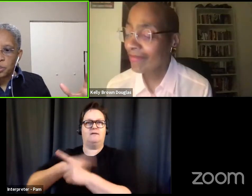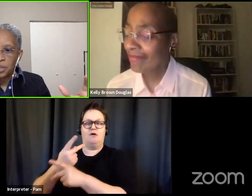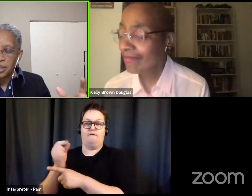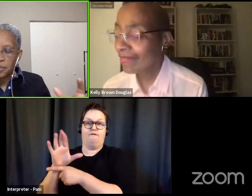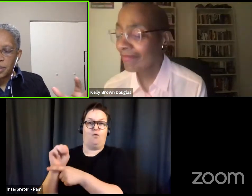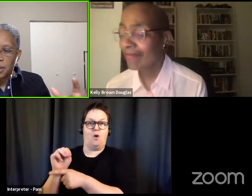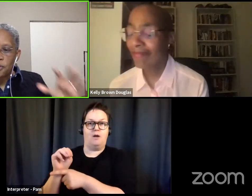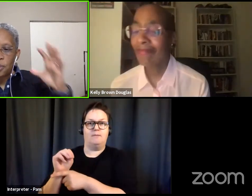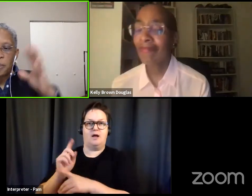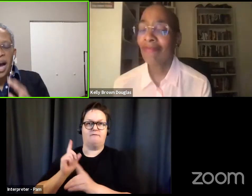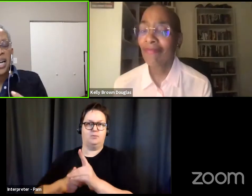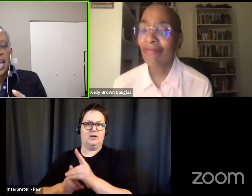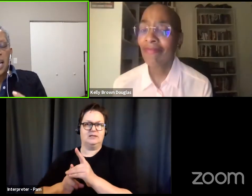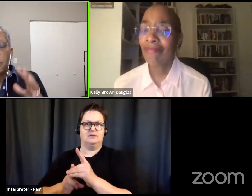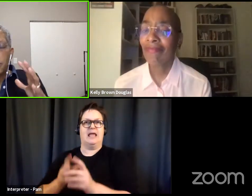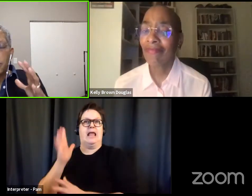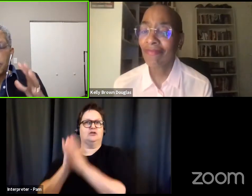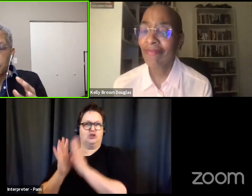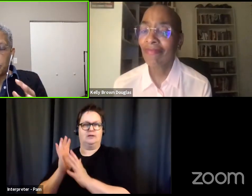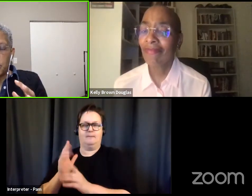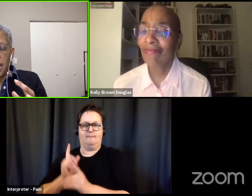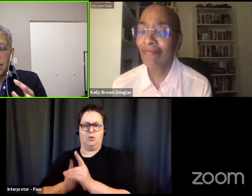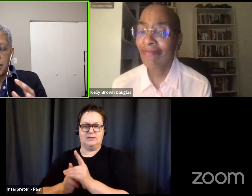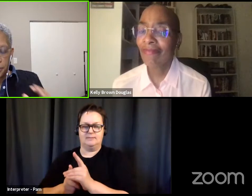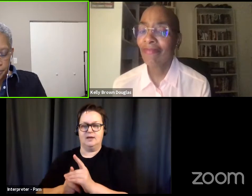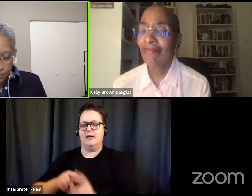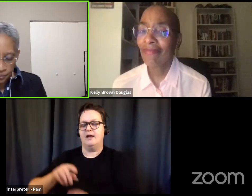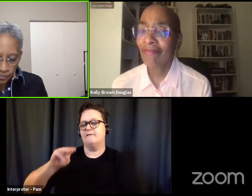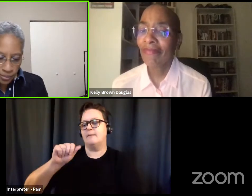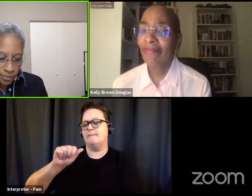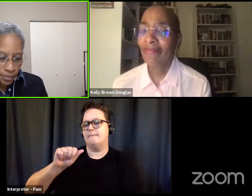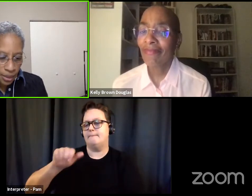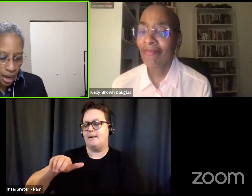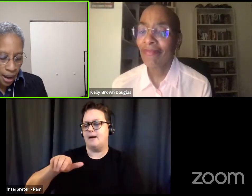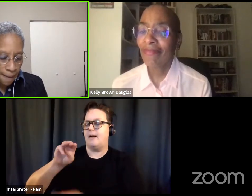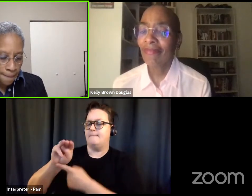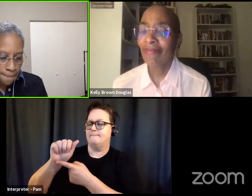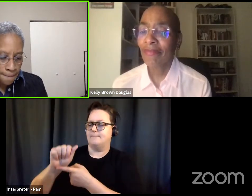to ancient Buddhism, from a Mahayana Buddhist perspective,